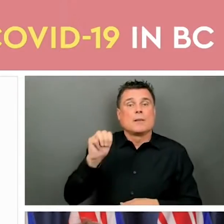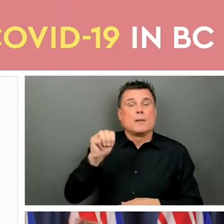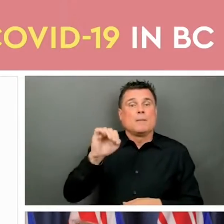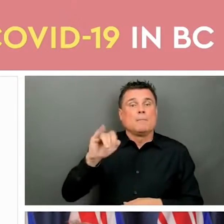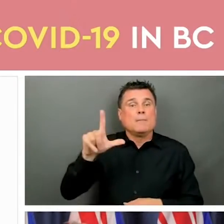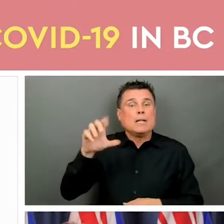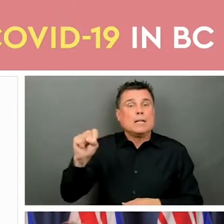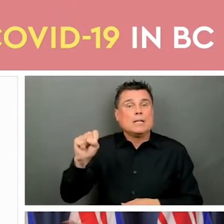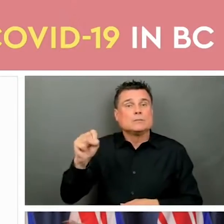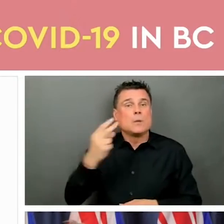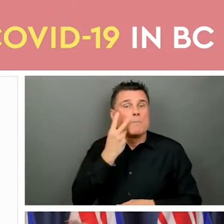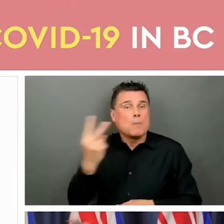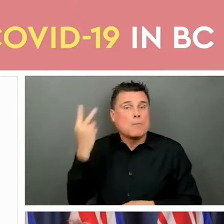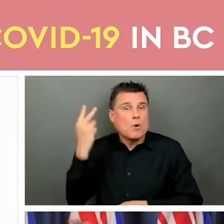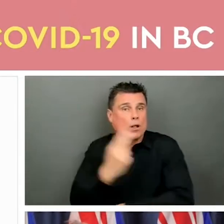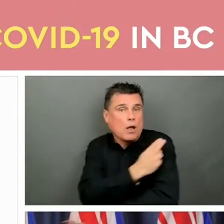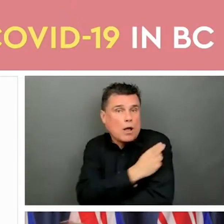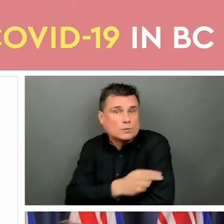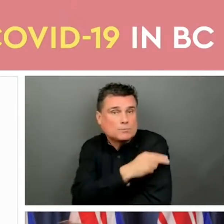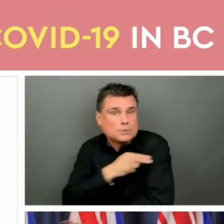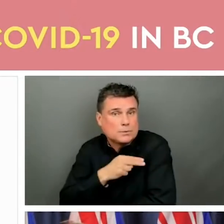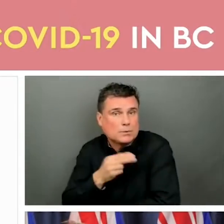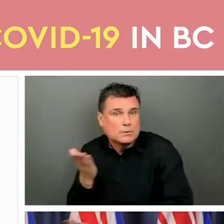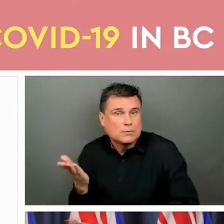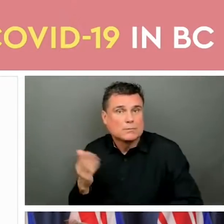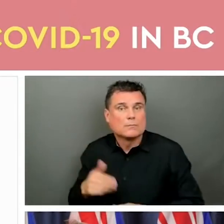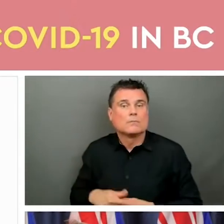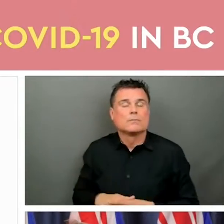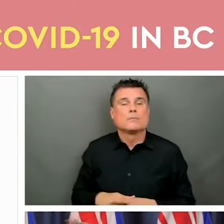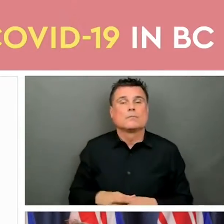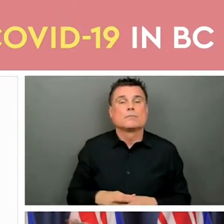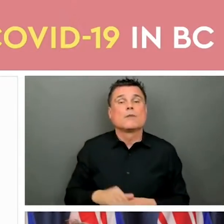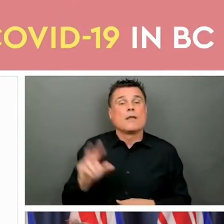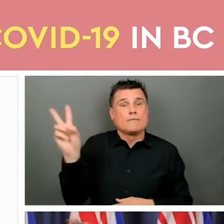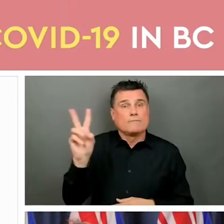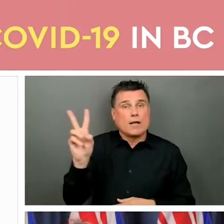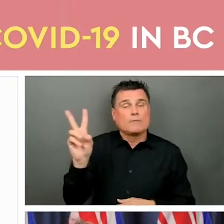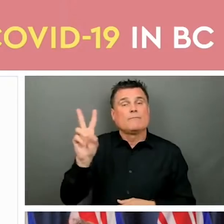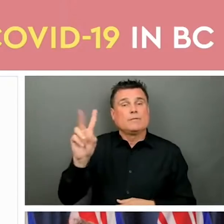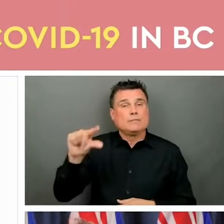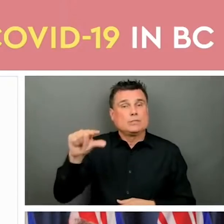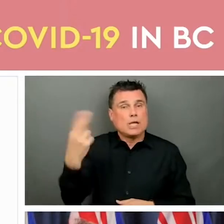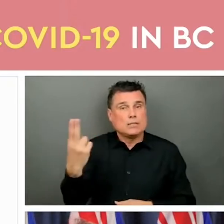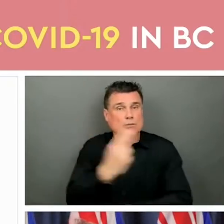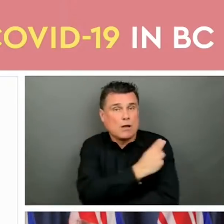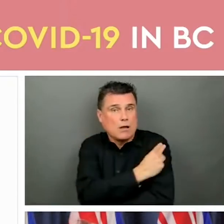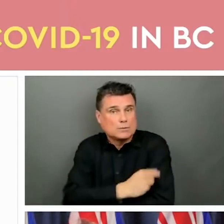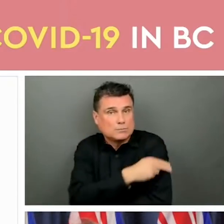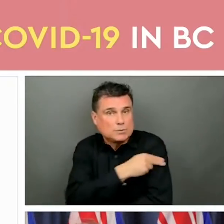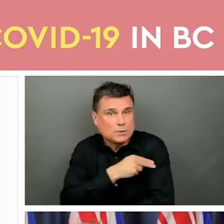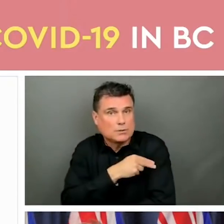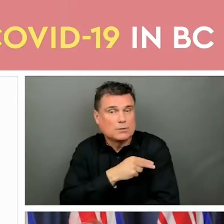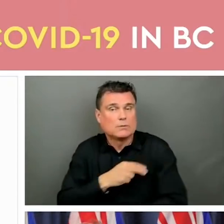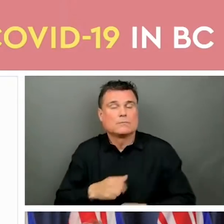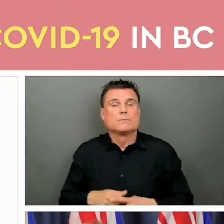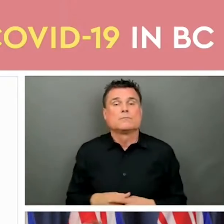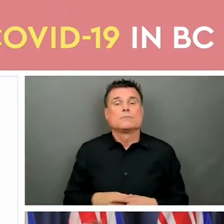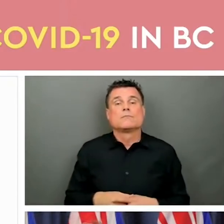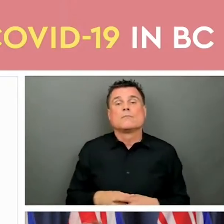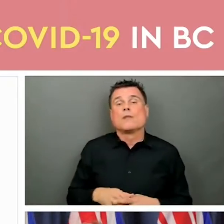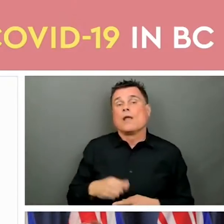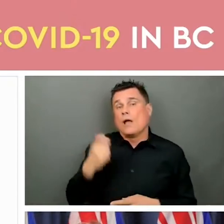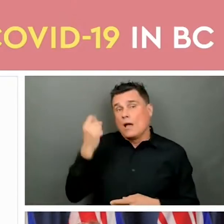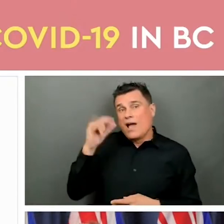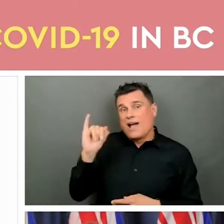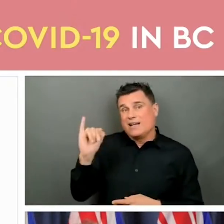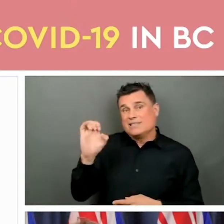Lionsgate is here in critical care, but Royal Columbian Hospital that are just below 95% right now. And there are a number of hospitals in those